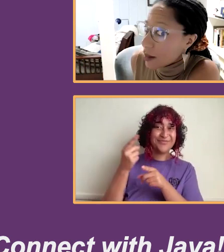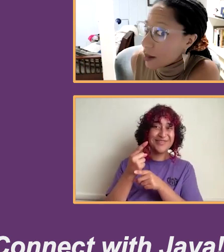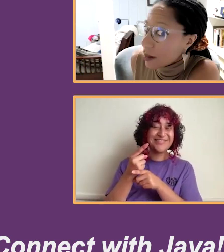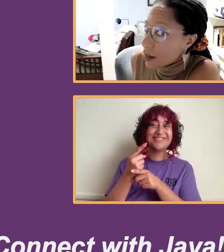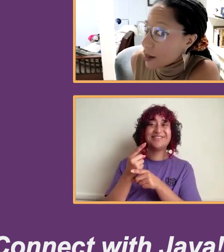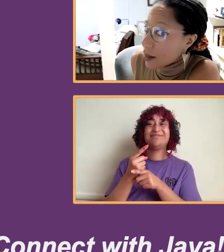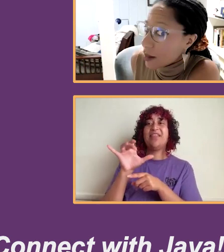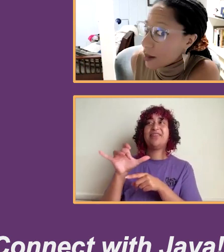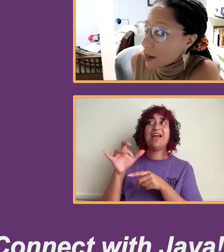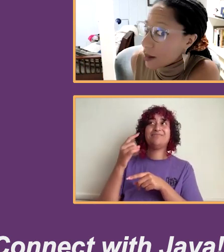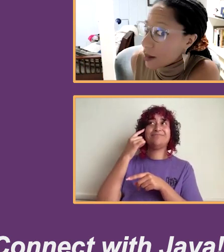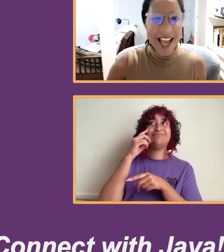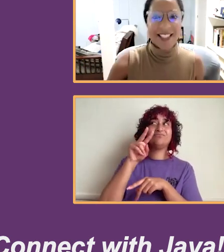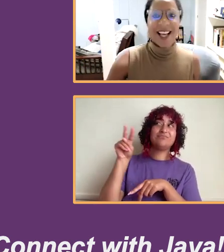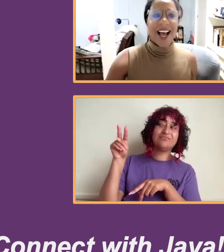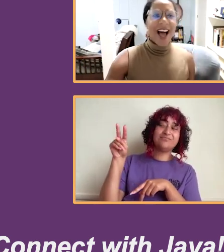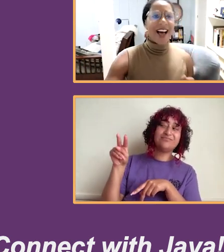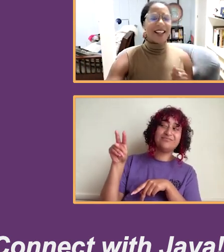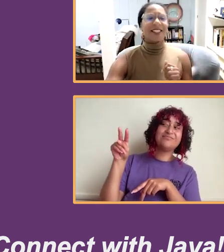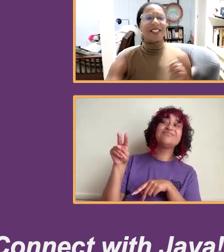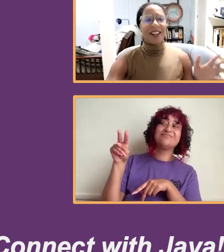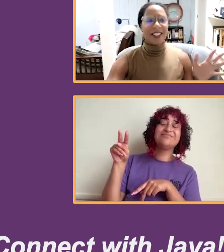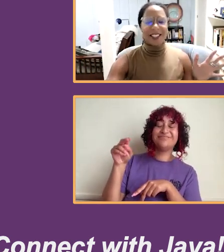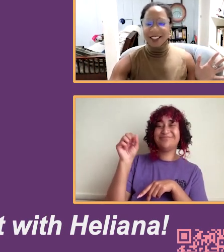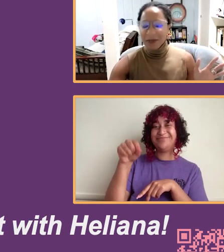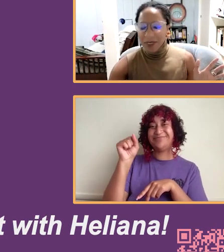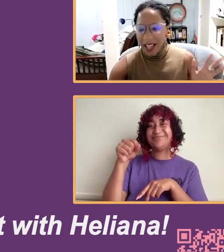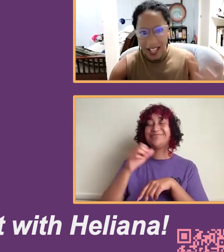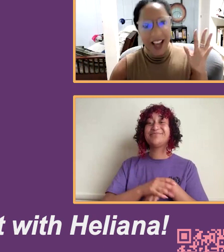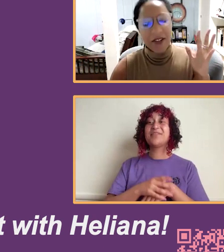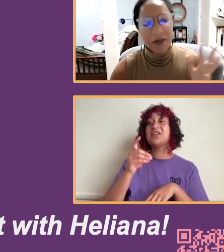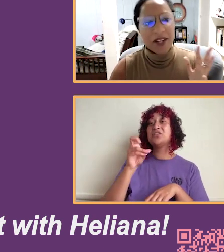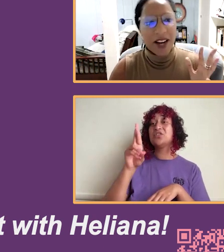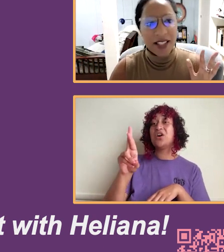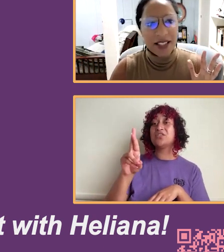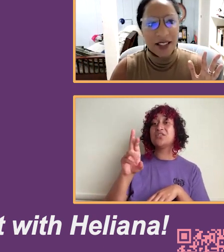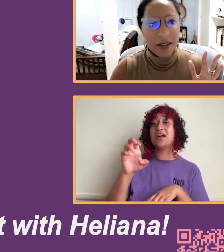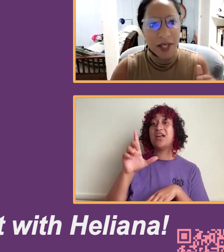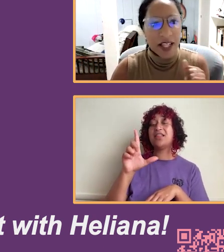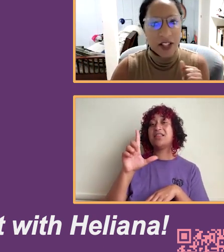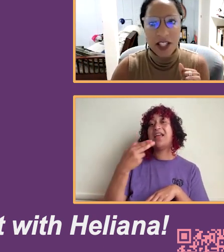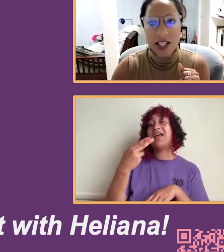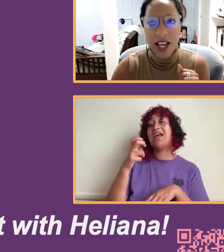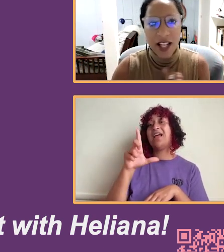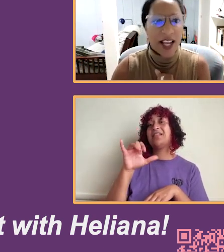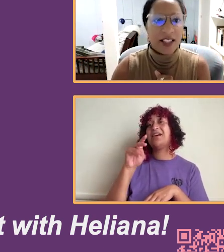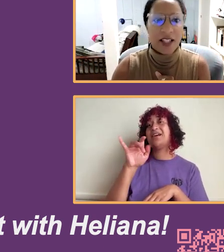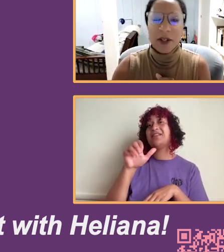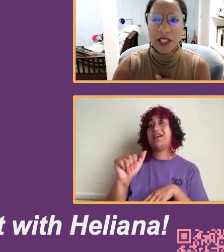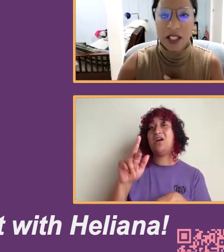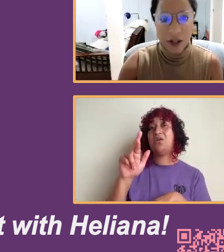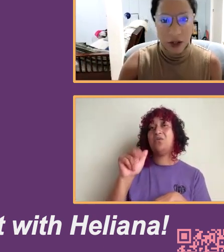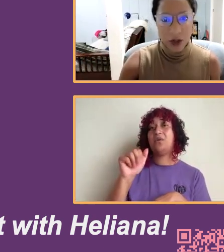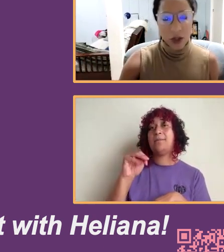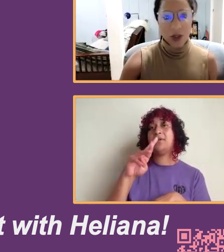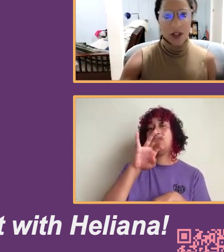That side eye. Yes. Dr. Eliana Ramirez, PhD,